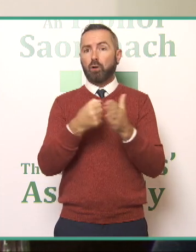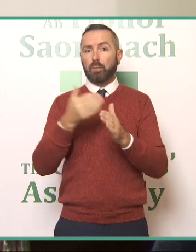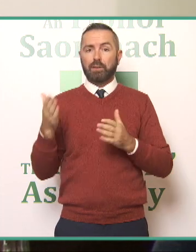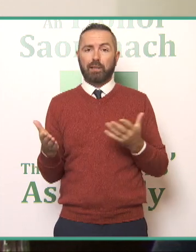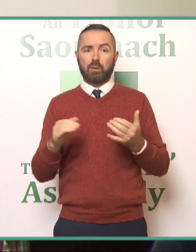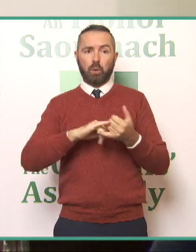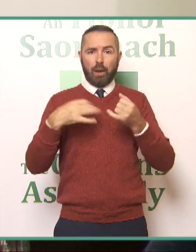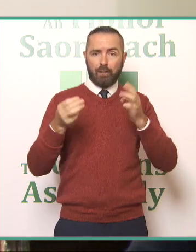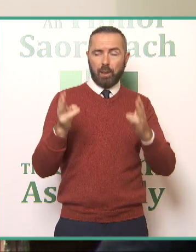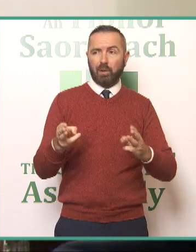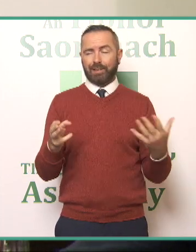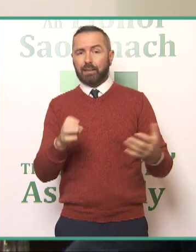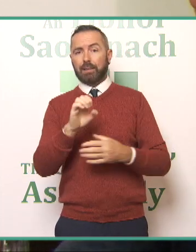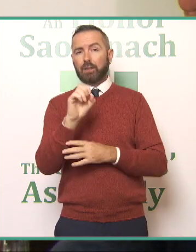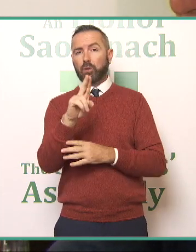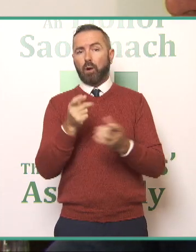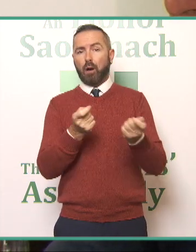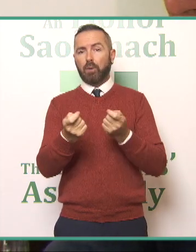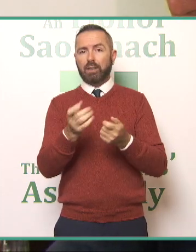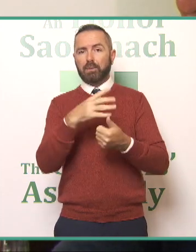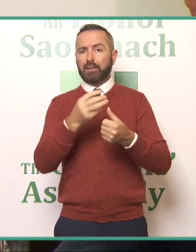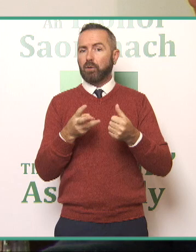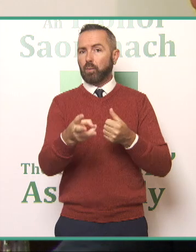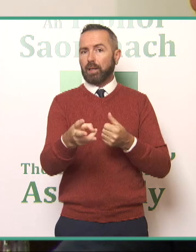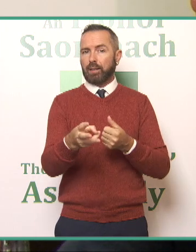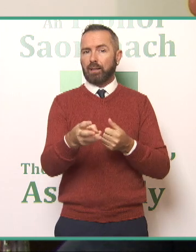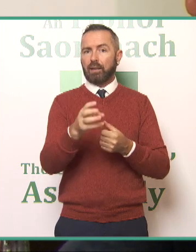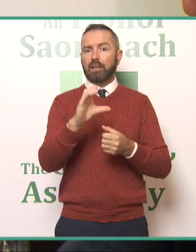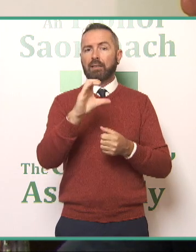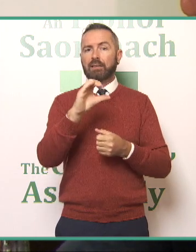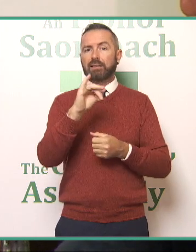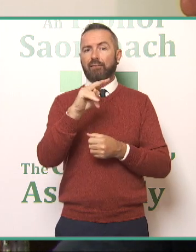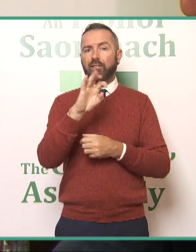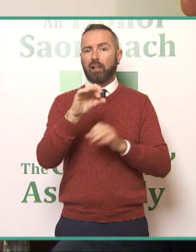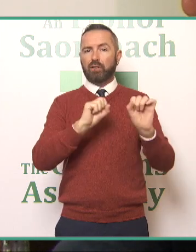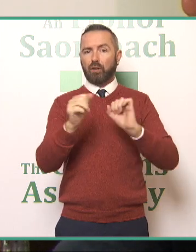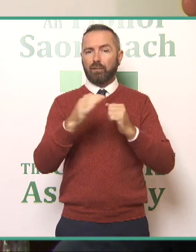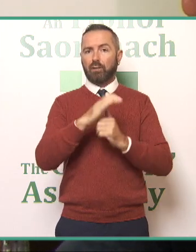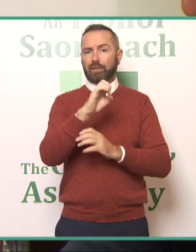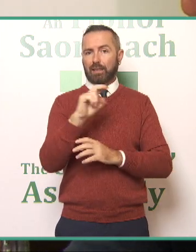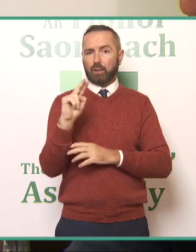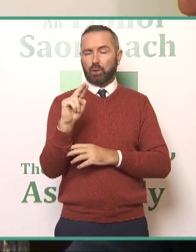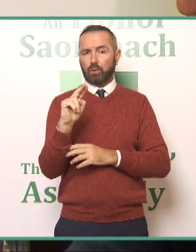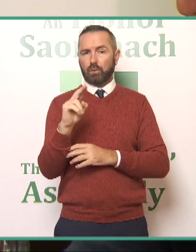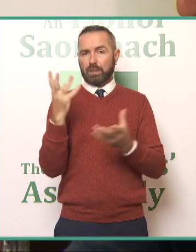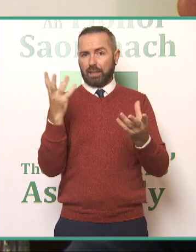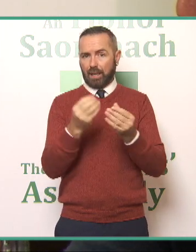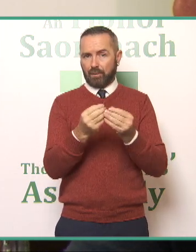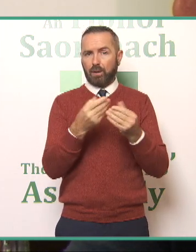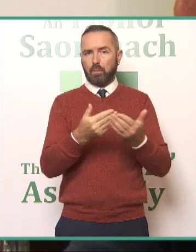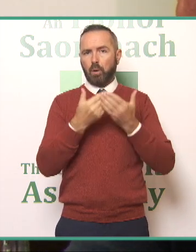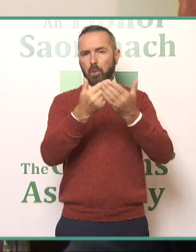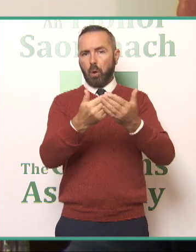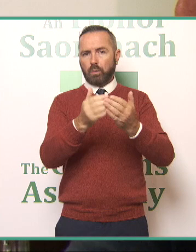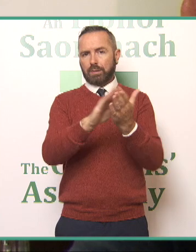in terms of the way the EU operates, the European Commission are the civil service of the EU. They together propose the